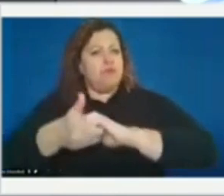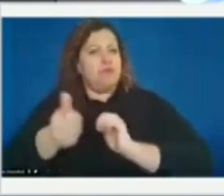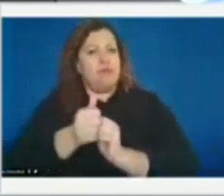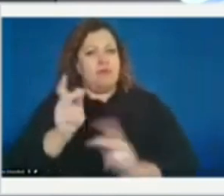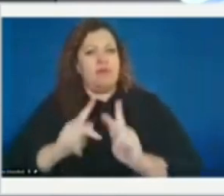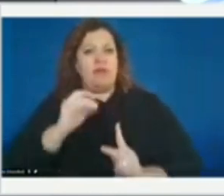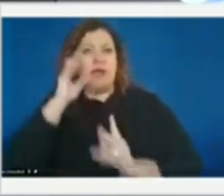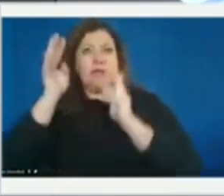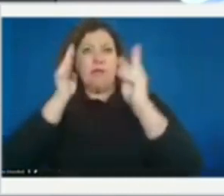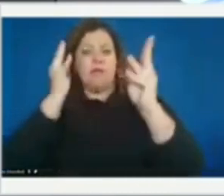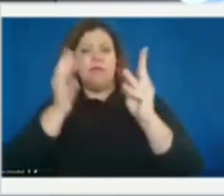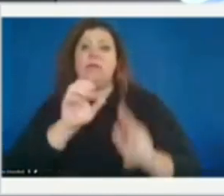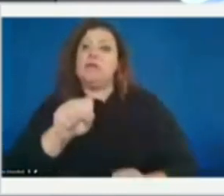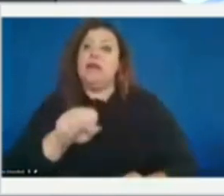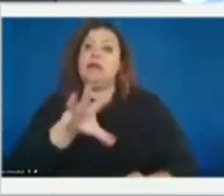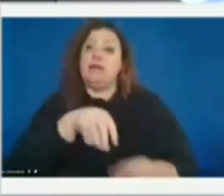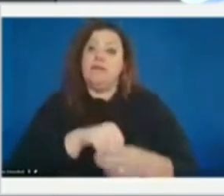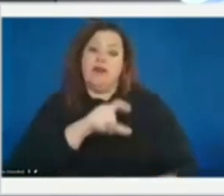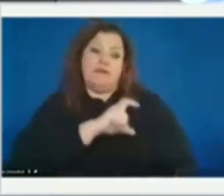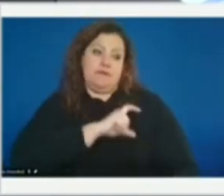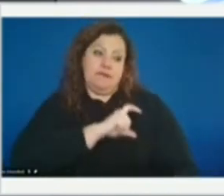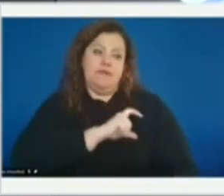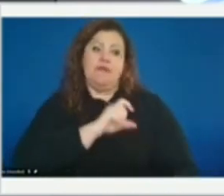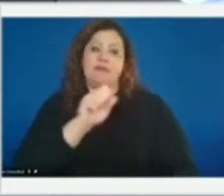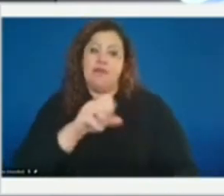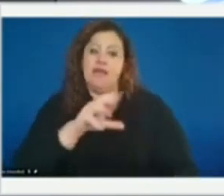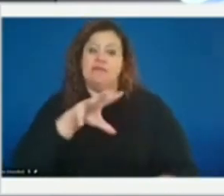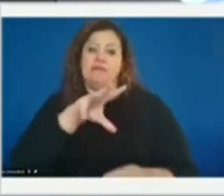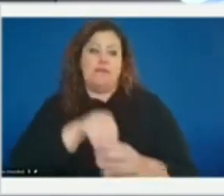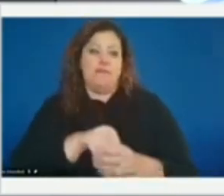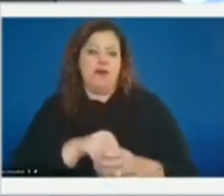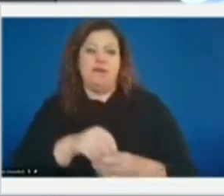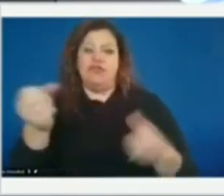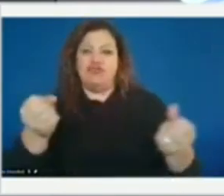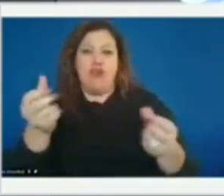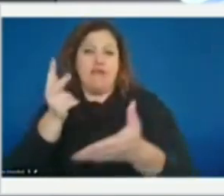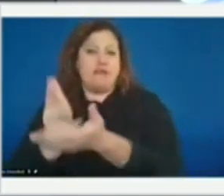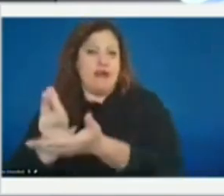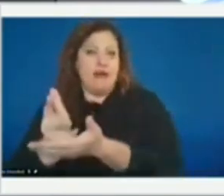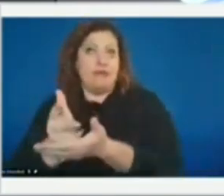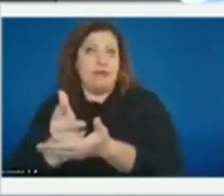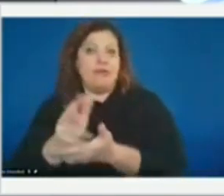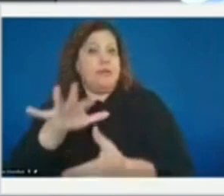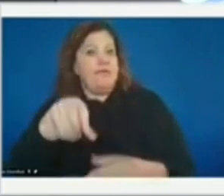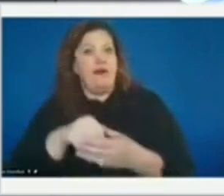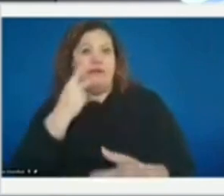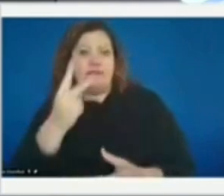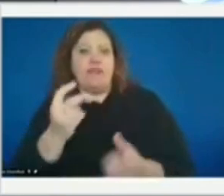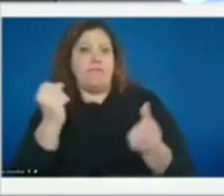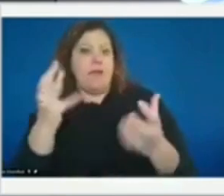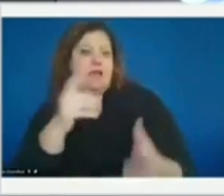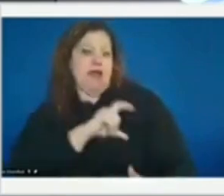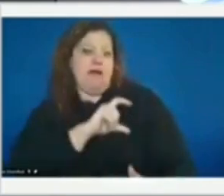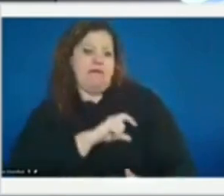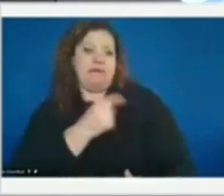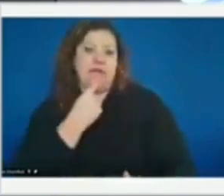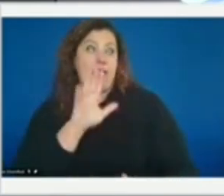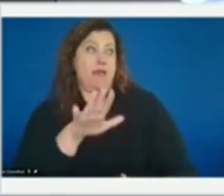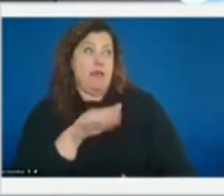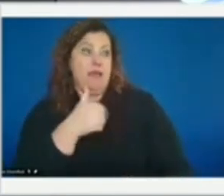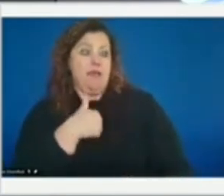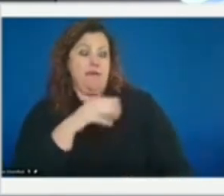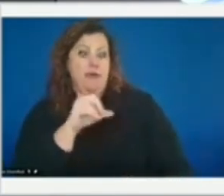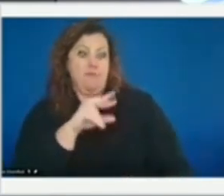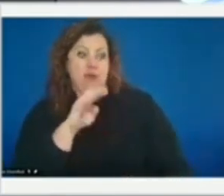involves enforcement. It involves traffic stops. It involves seeing a high presence of officers to say, hey, if I'm a criminal, I don't want to be